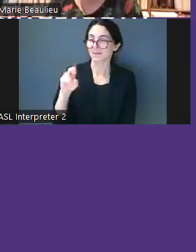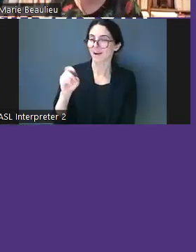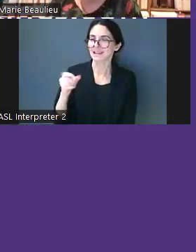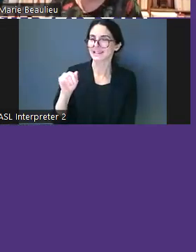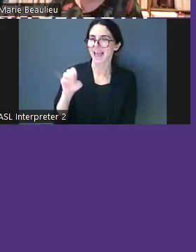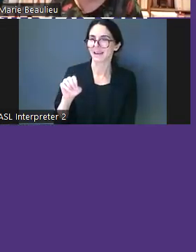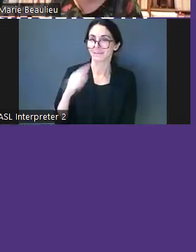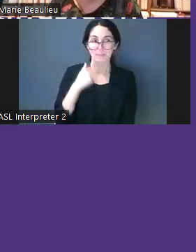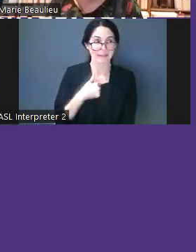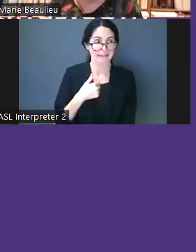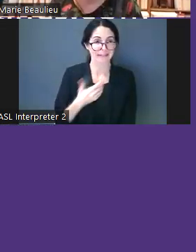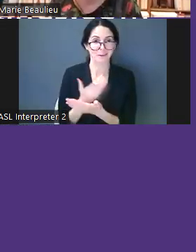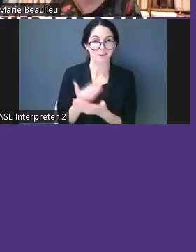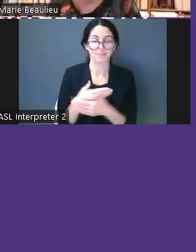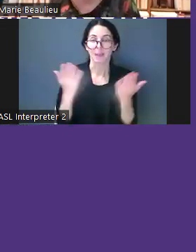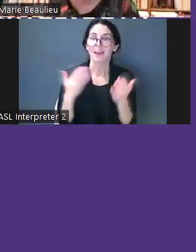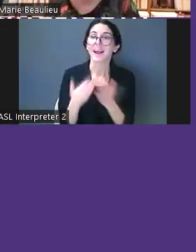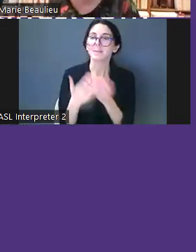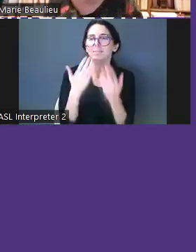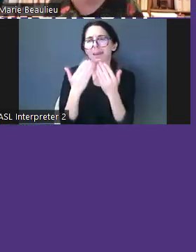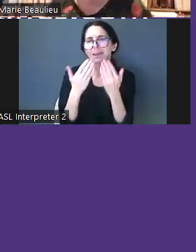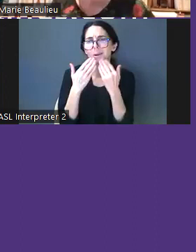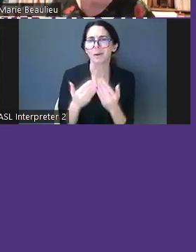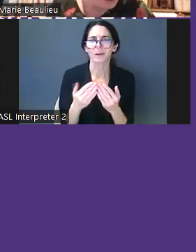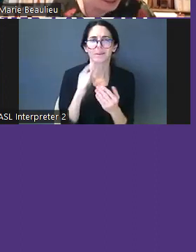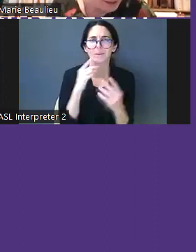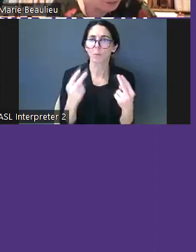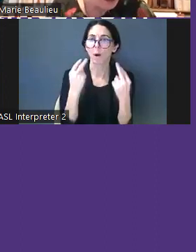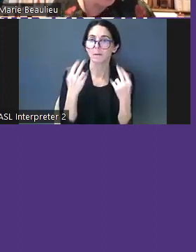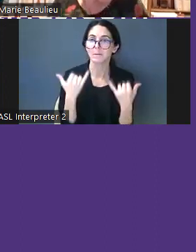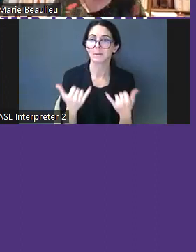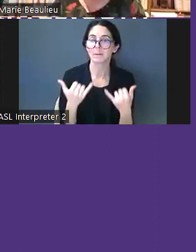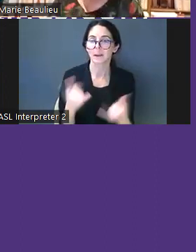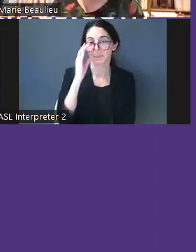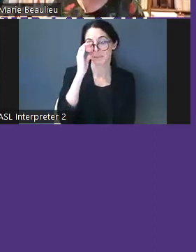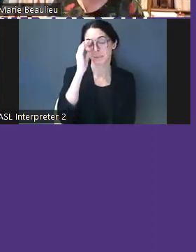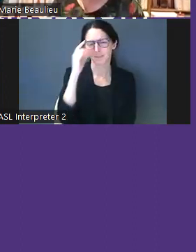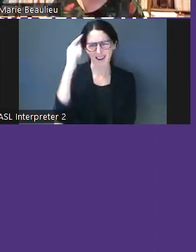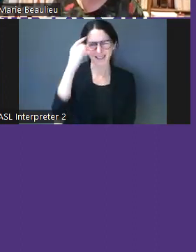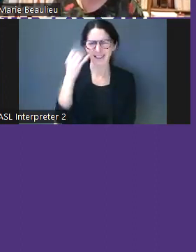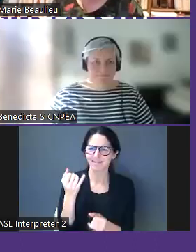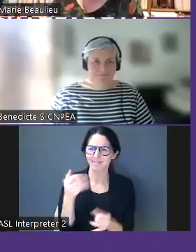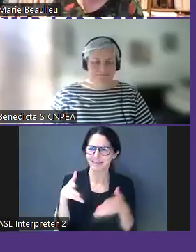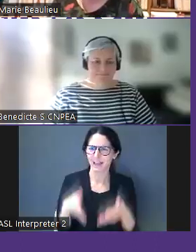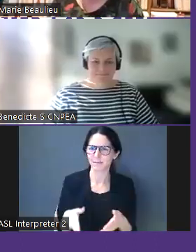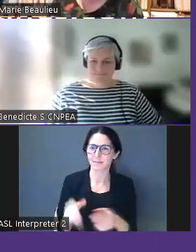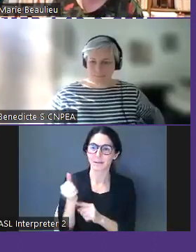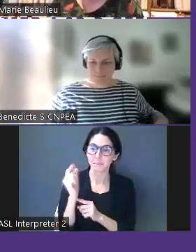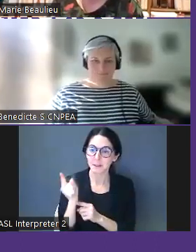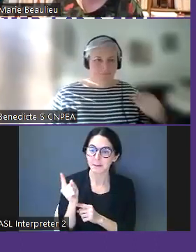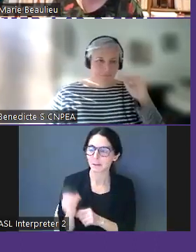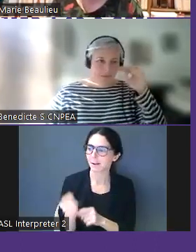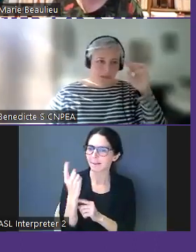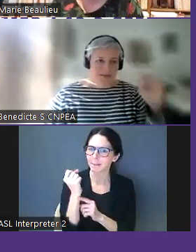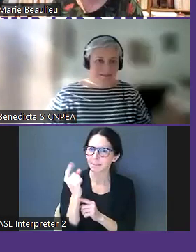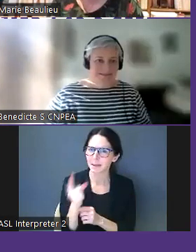that. So thank you very much for being with us. And I think we still have like 10, 11 minutes for